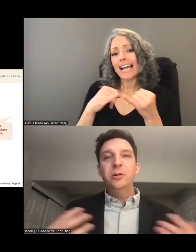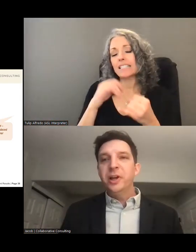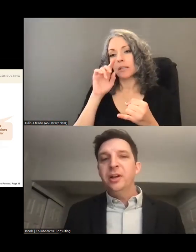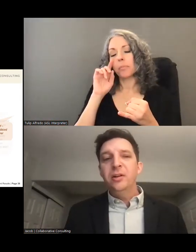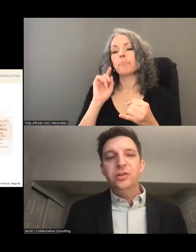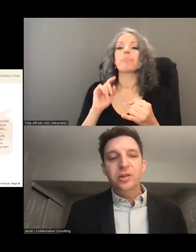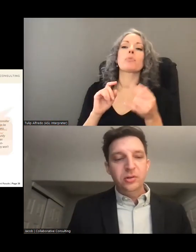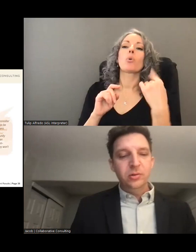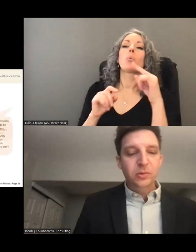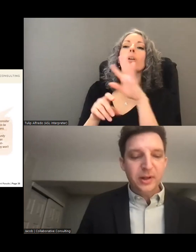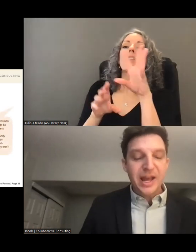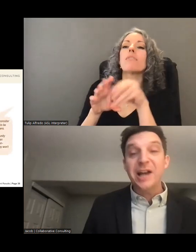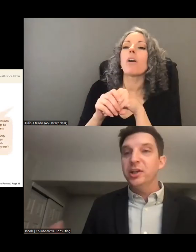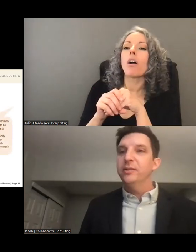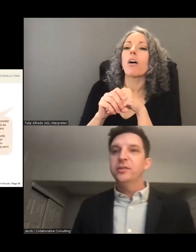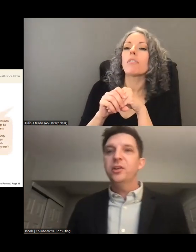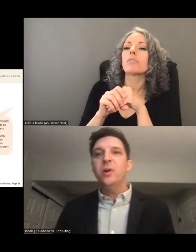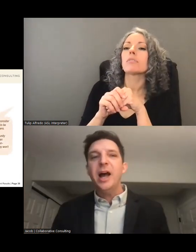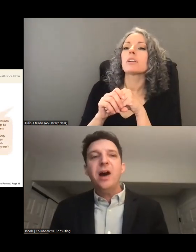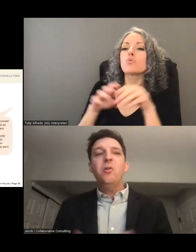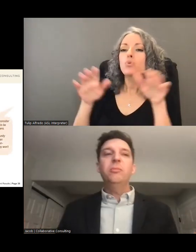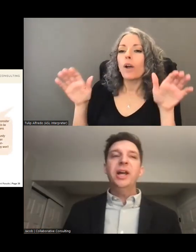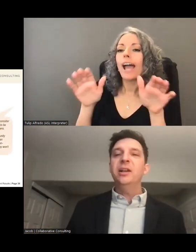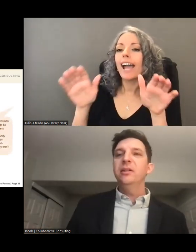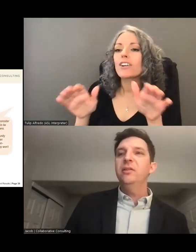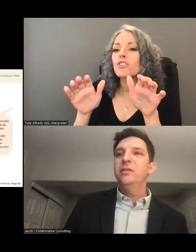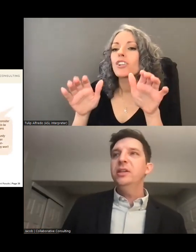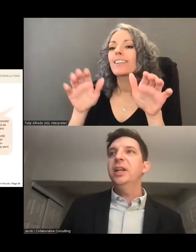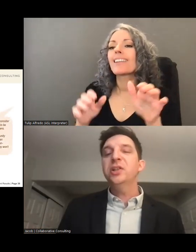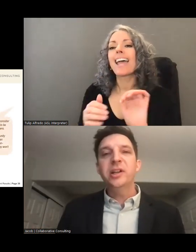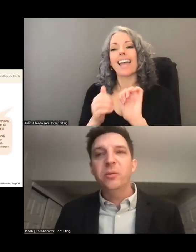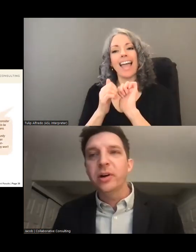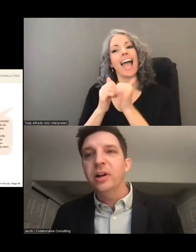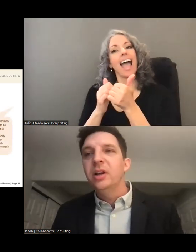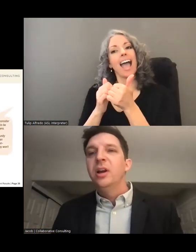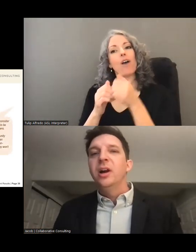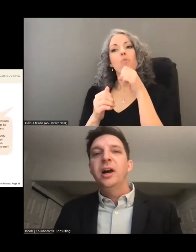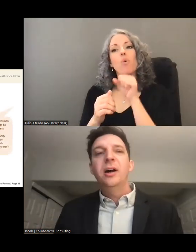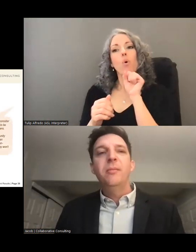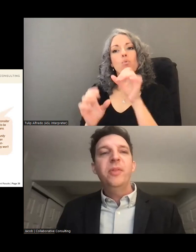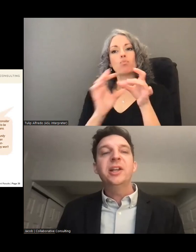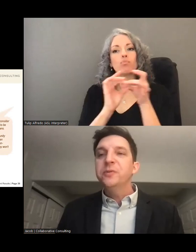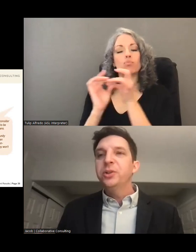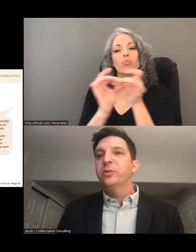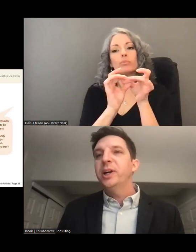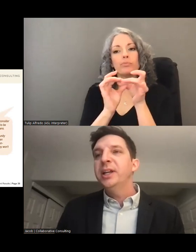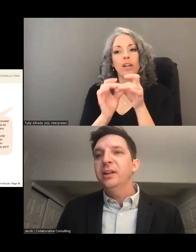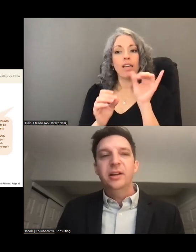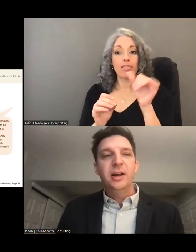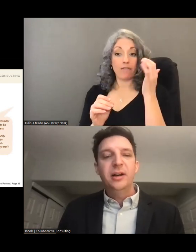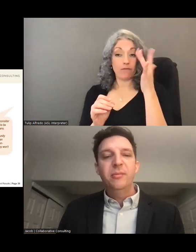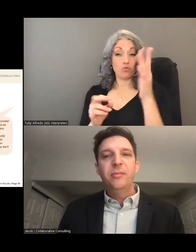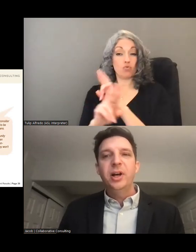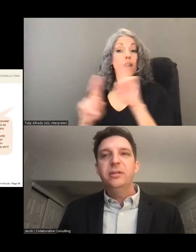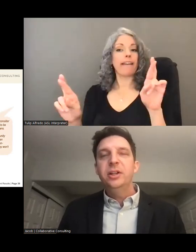we dove in to action. So how might an aging network that is future-ready,